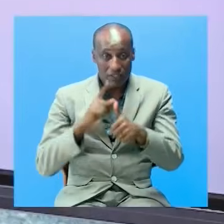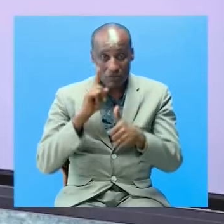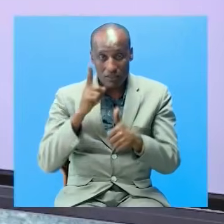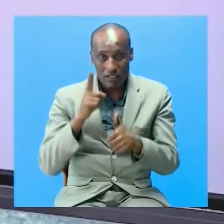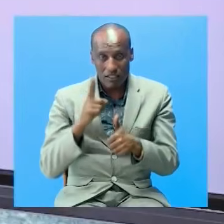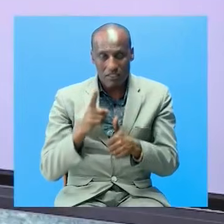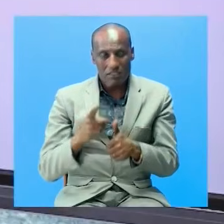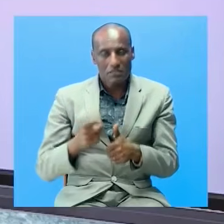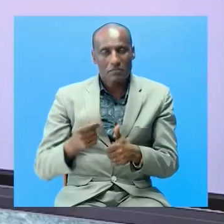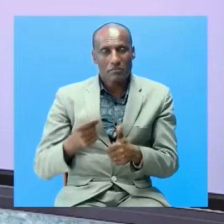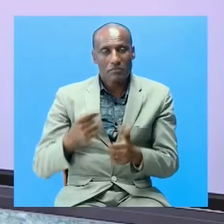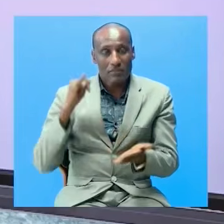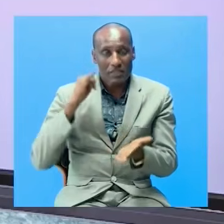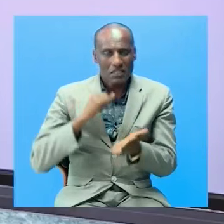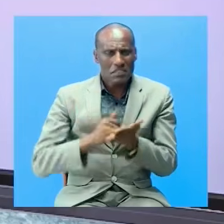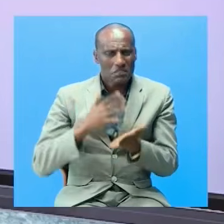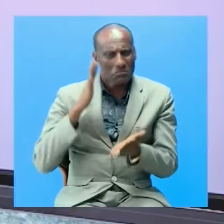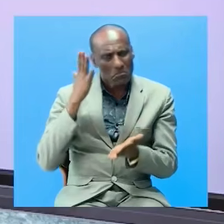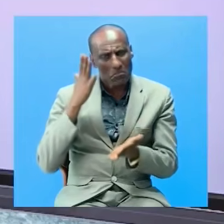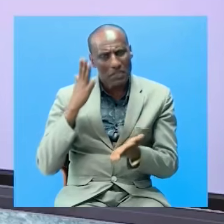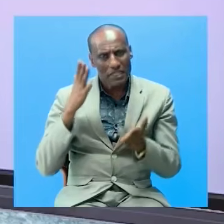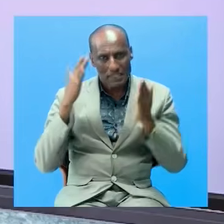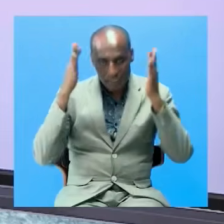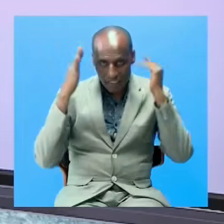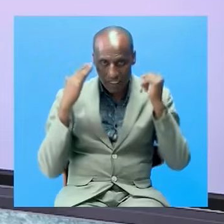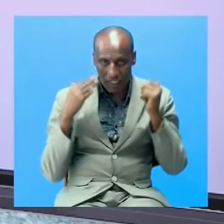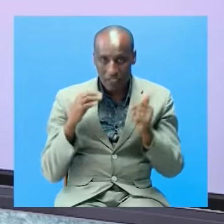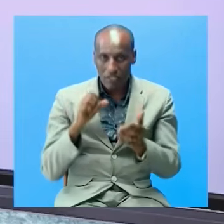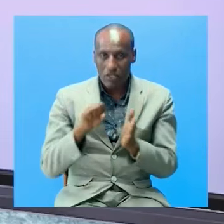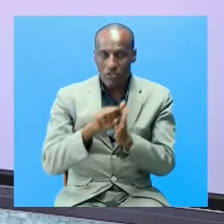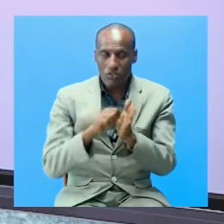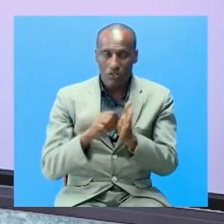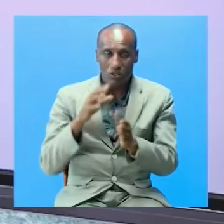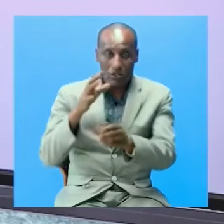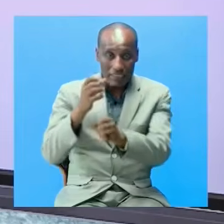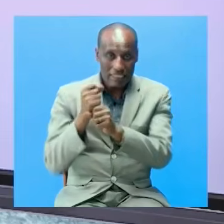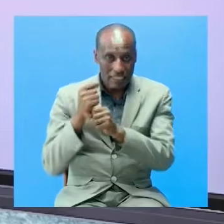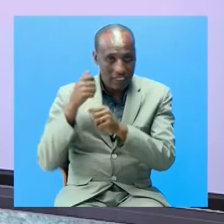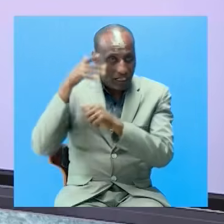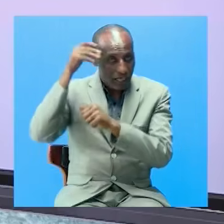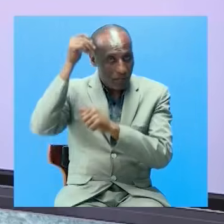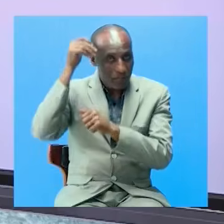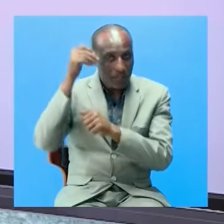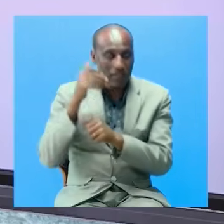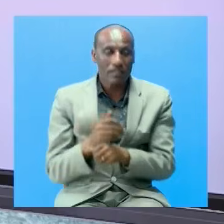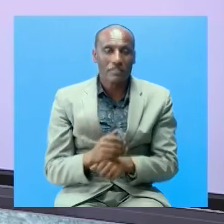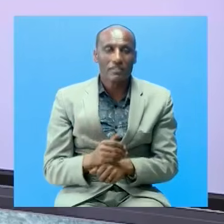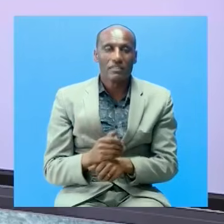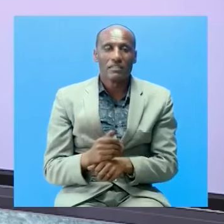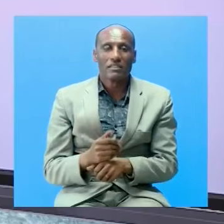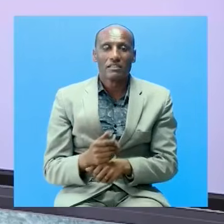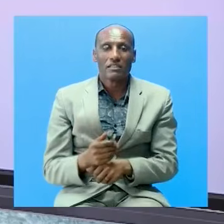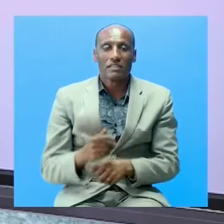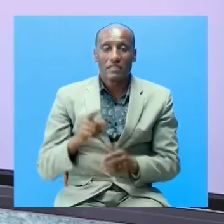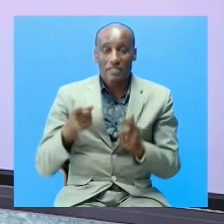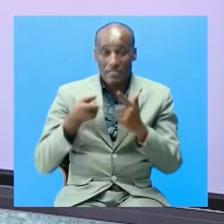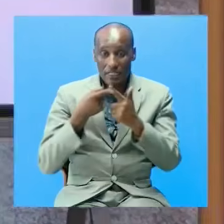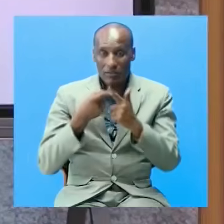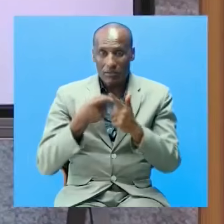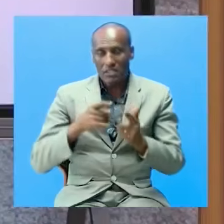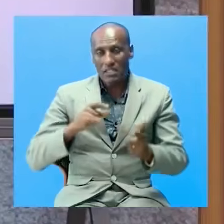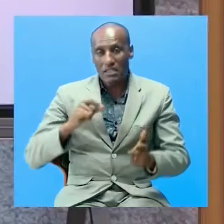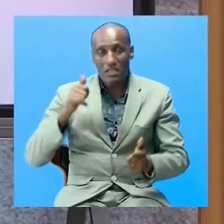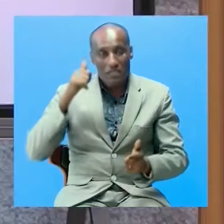Now, let's see these sentences. The first one, it might rain, so take an umbrella.